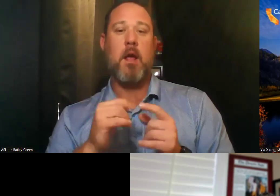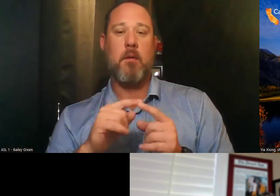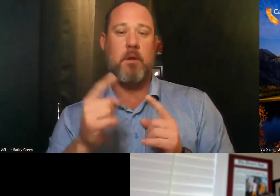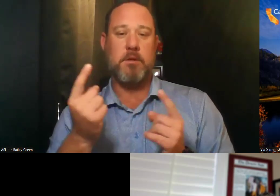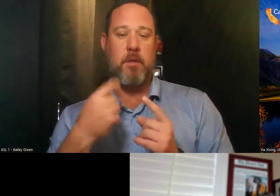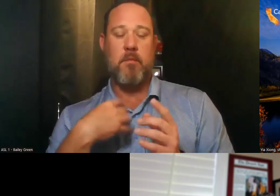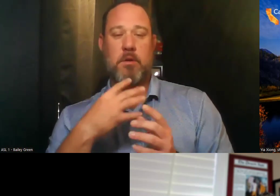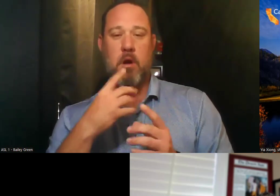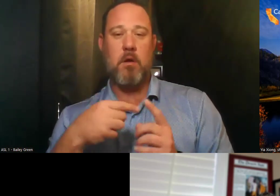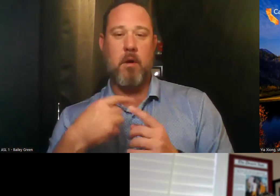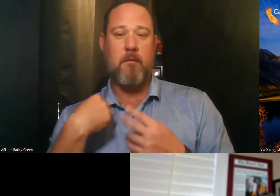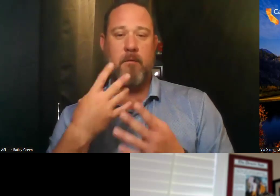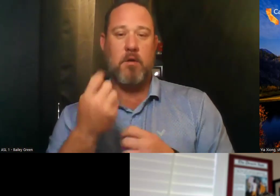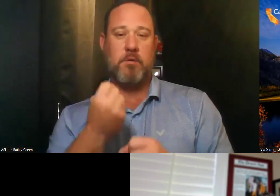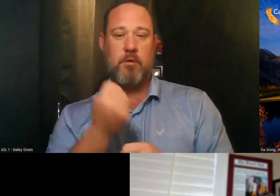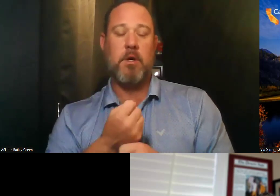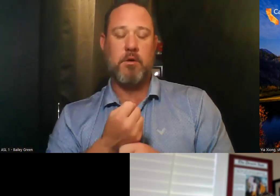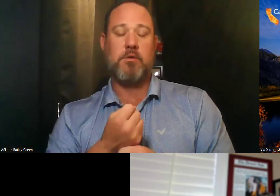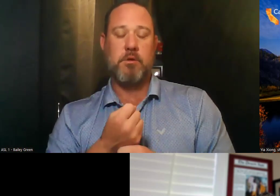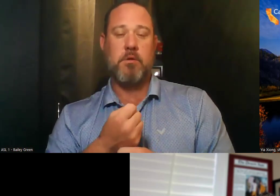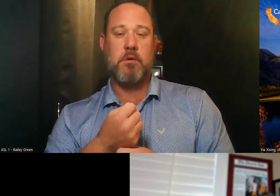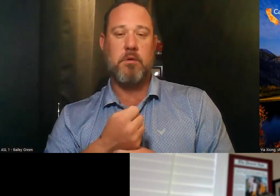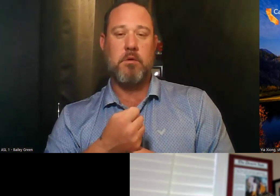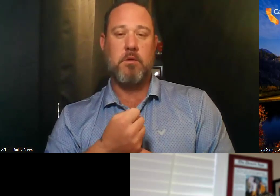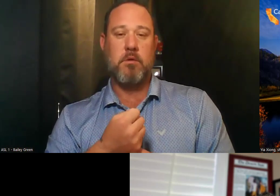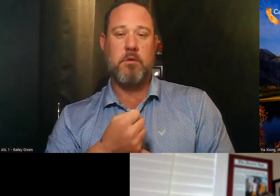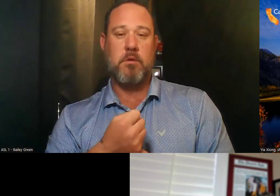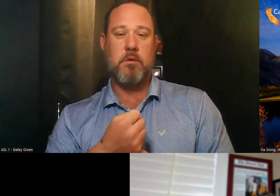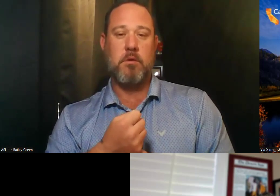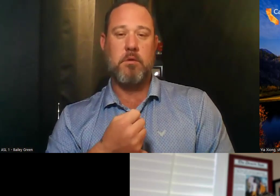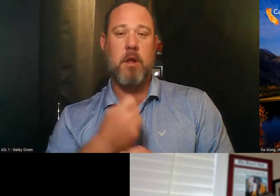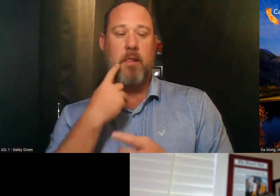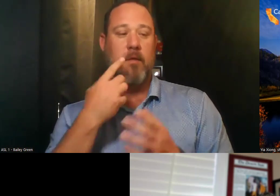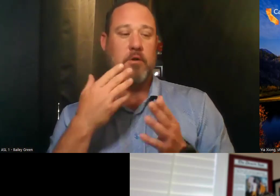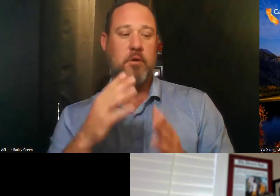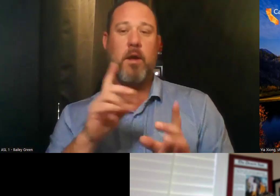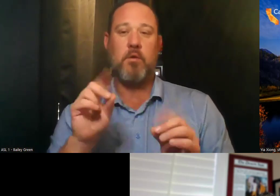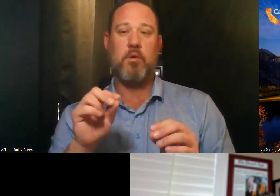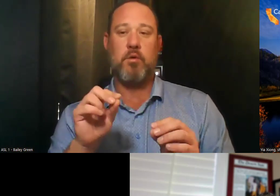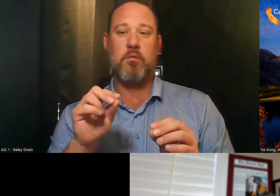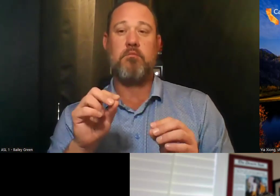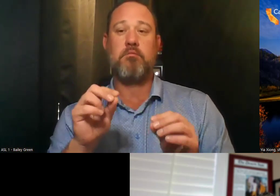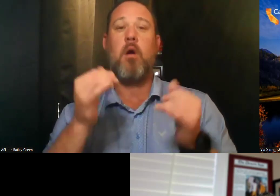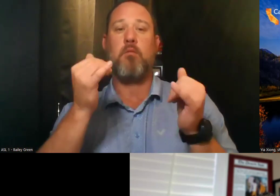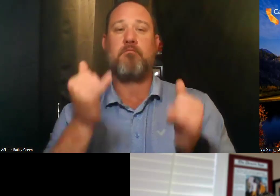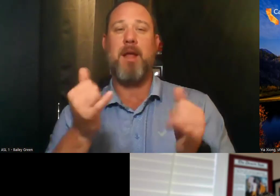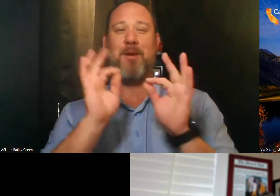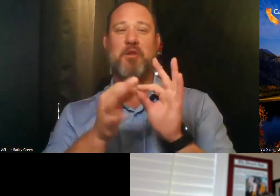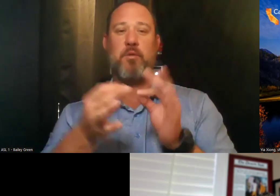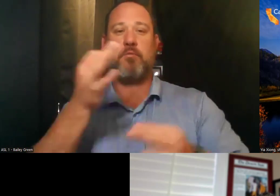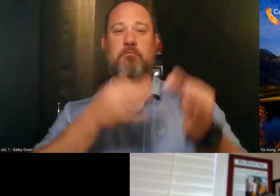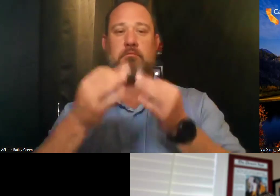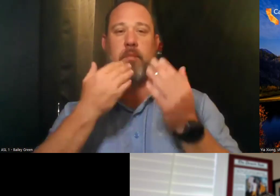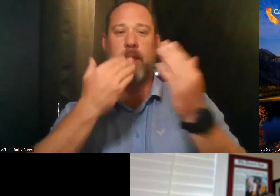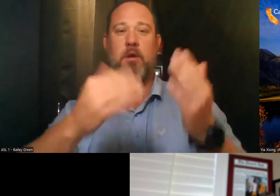I've been talking about for the last couple of years. But I think there's a way to do it. And I look forward to helping you